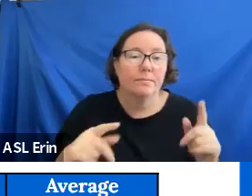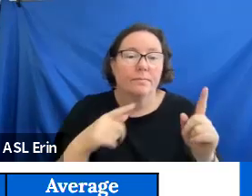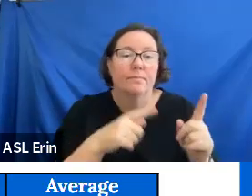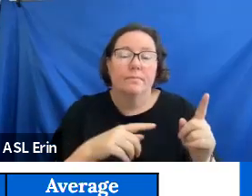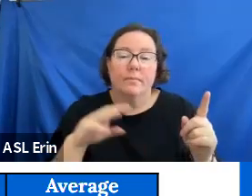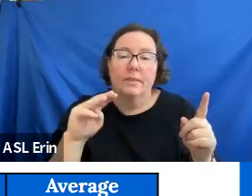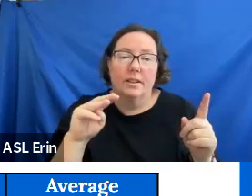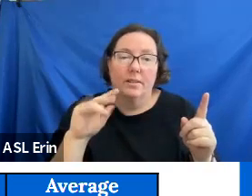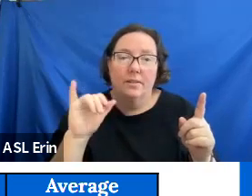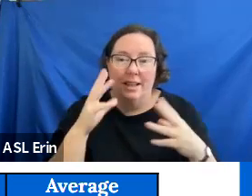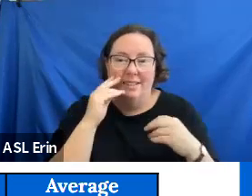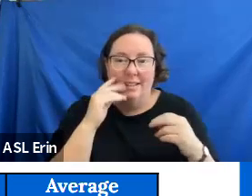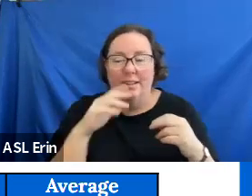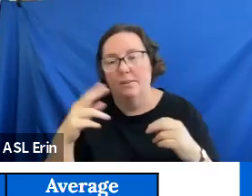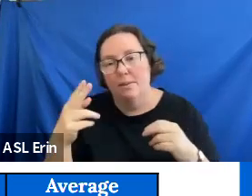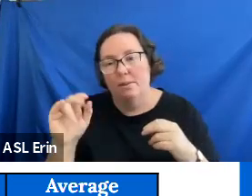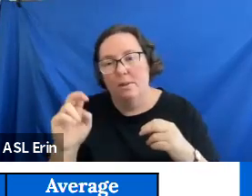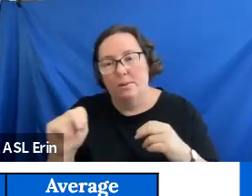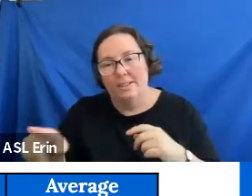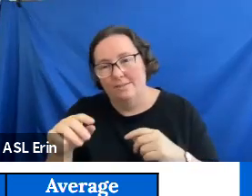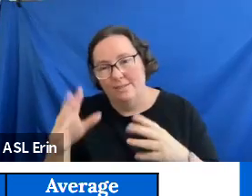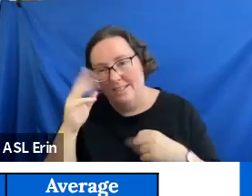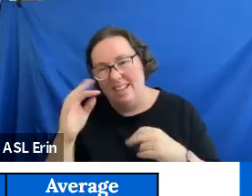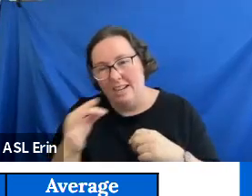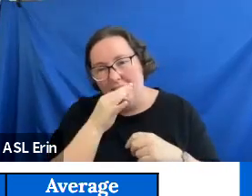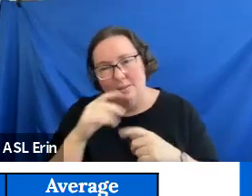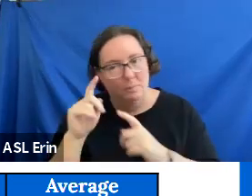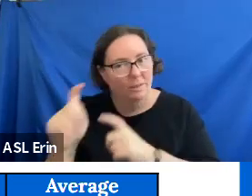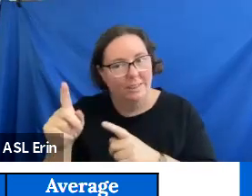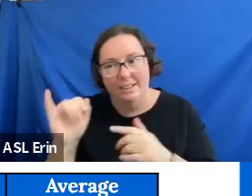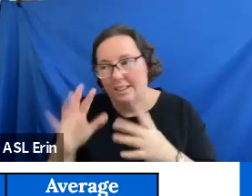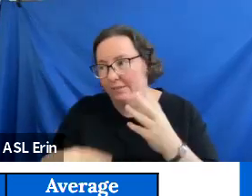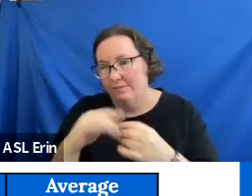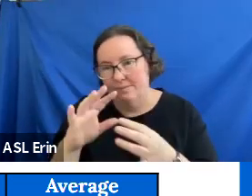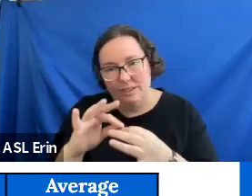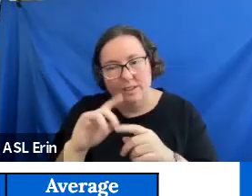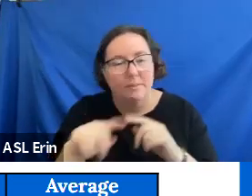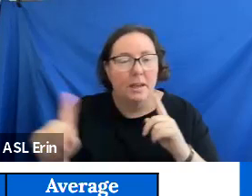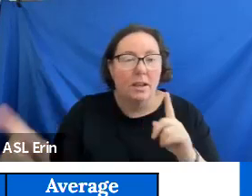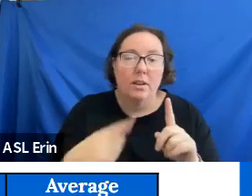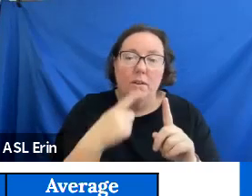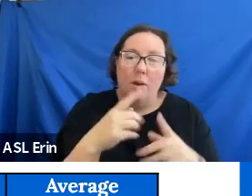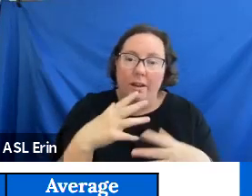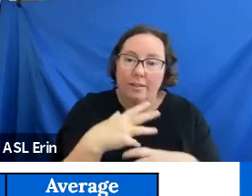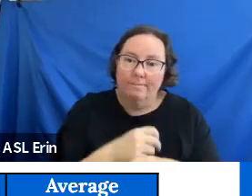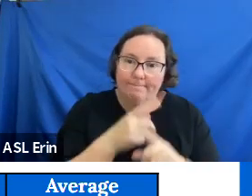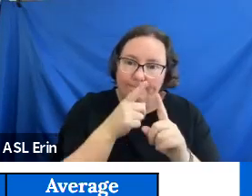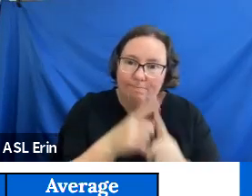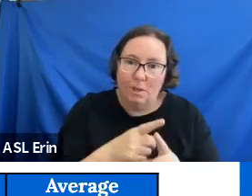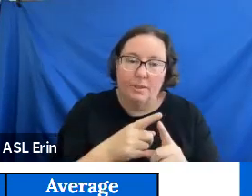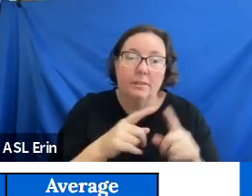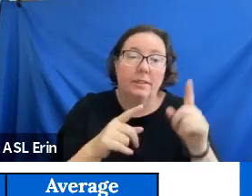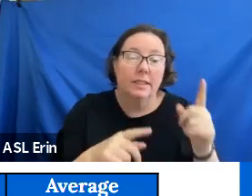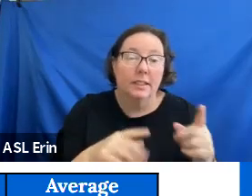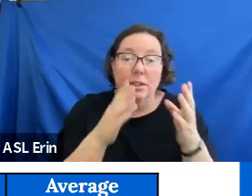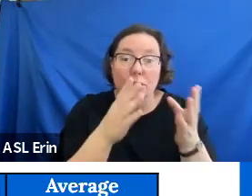Hogan's the data expert, so I will always yield to her. I think one of the headlines here is that